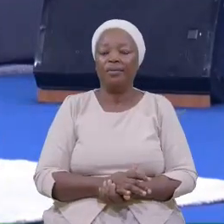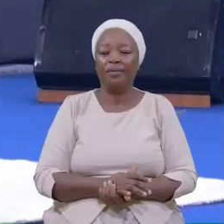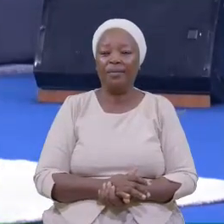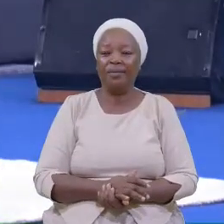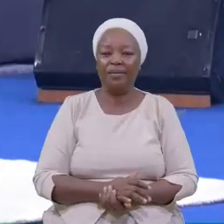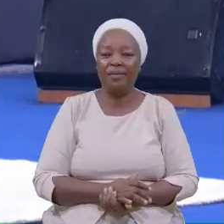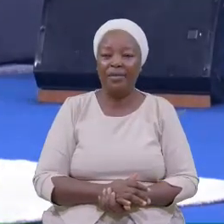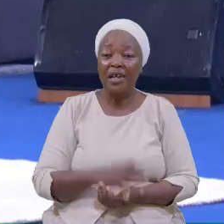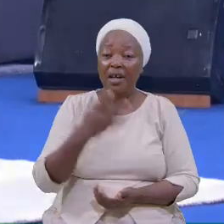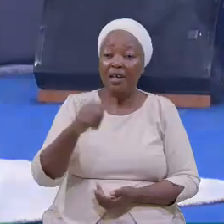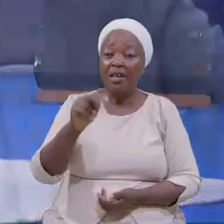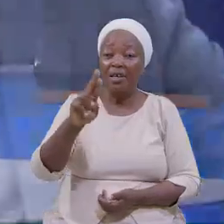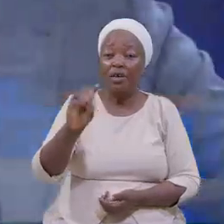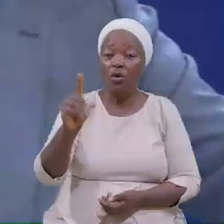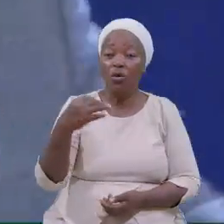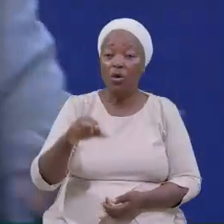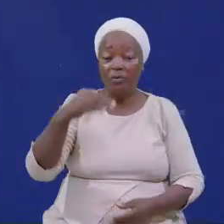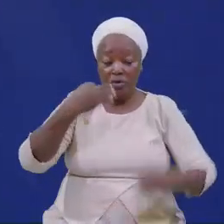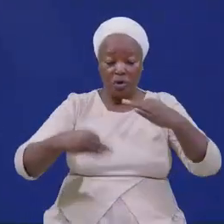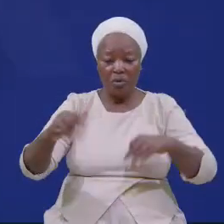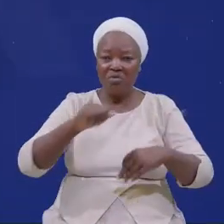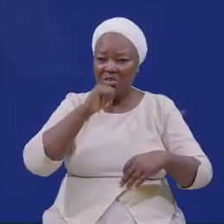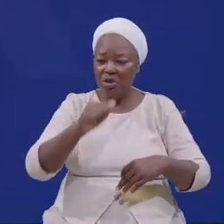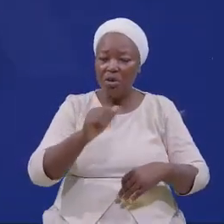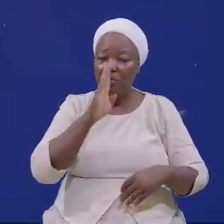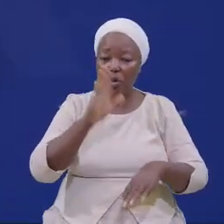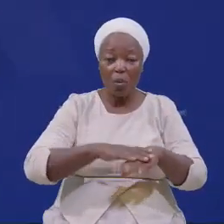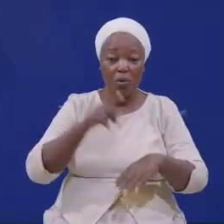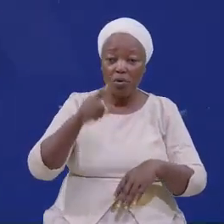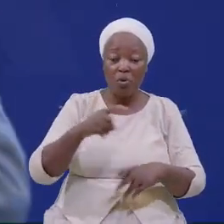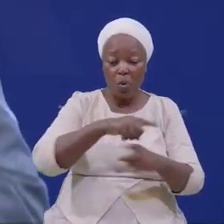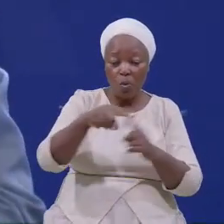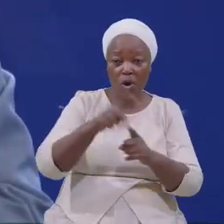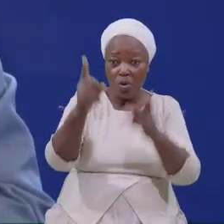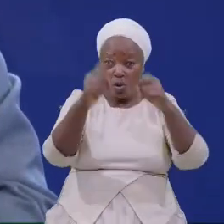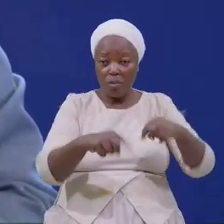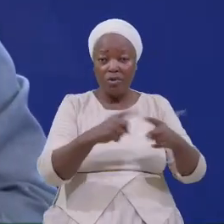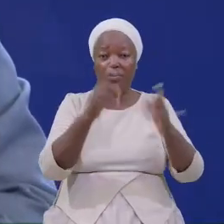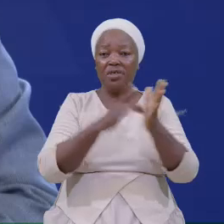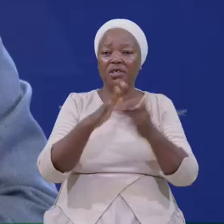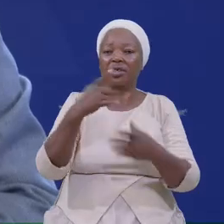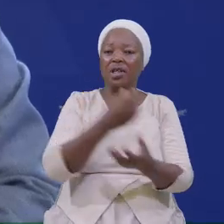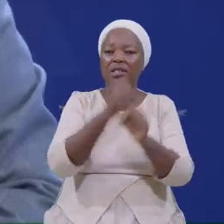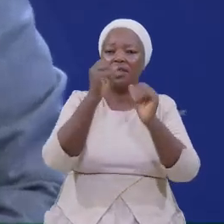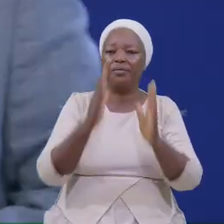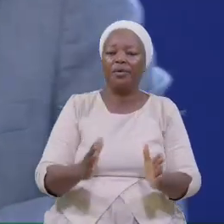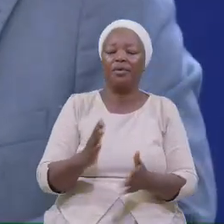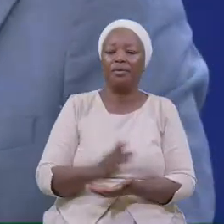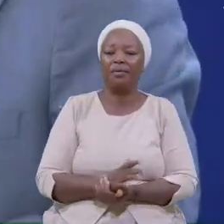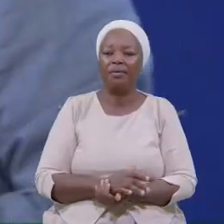The rod of judgment will not be applied on you when you come to Jesus, the Savior.